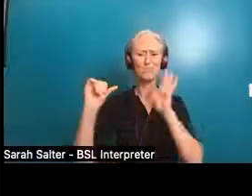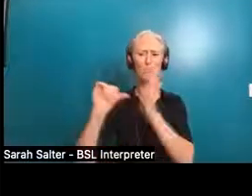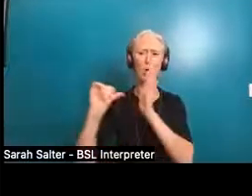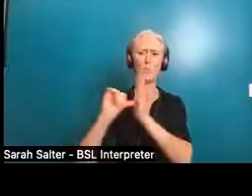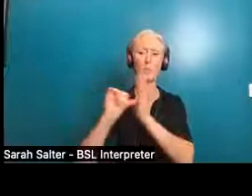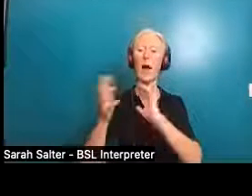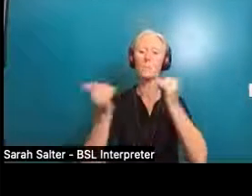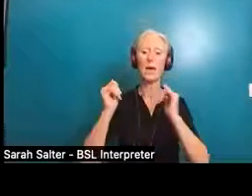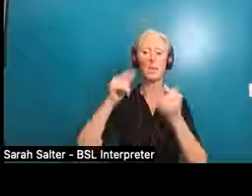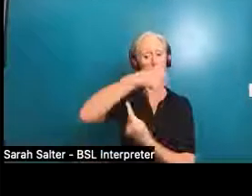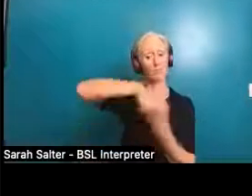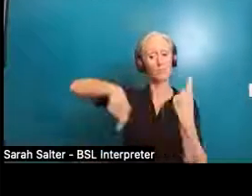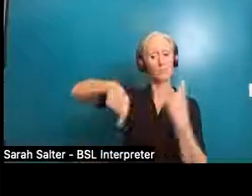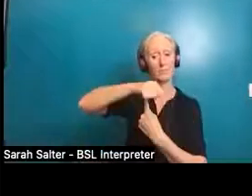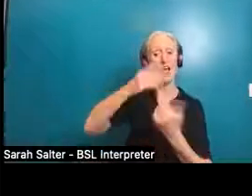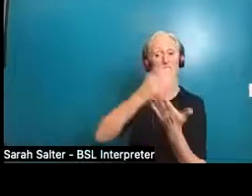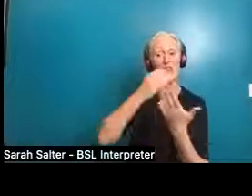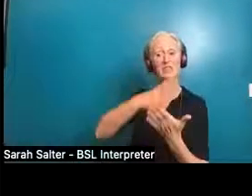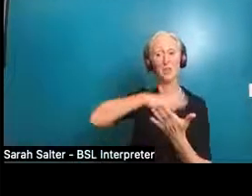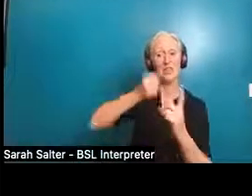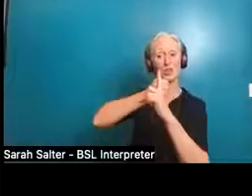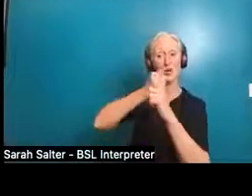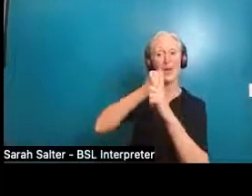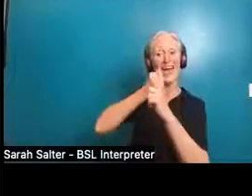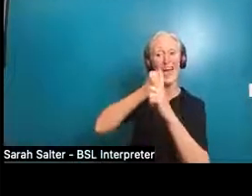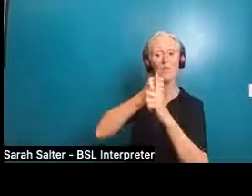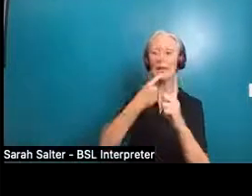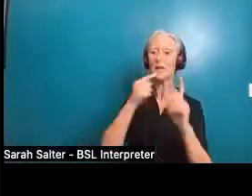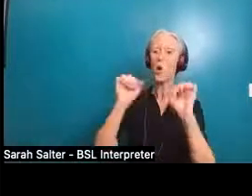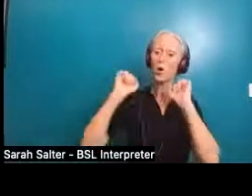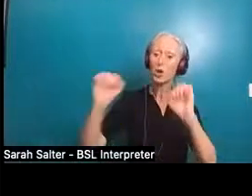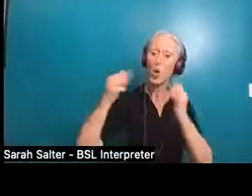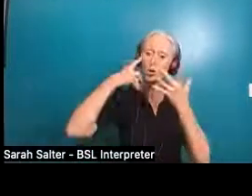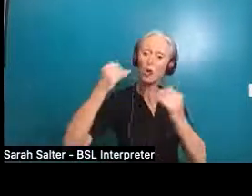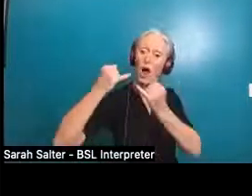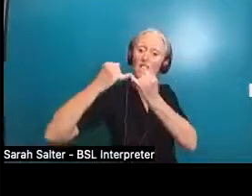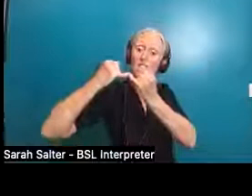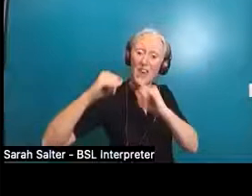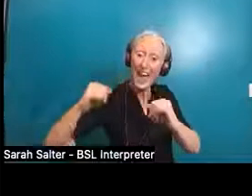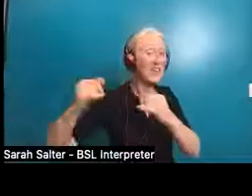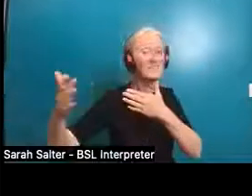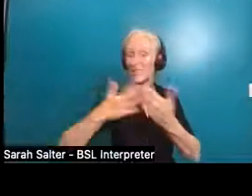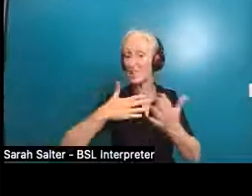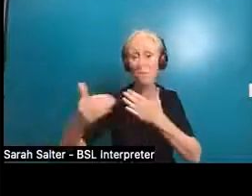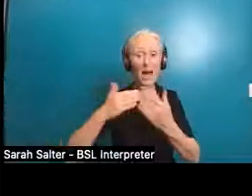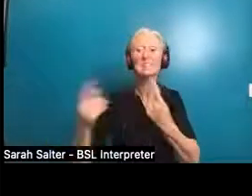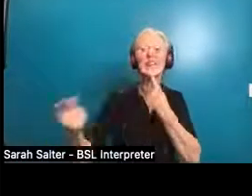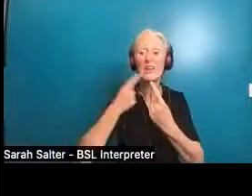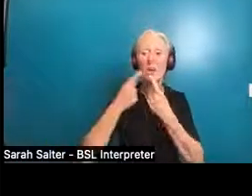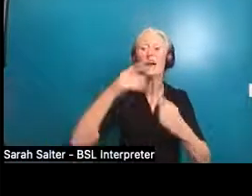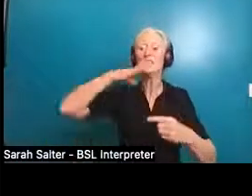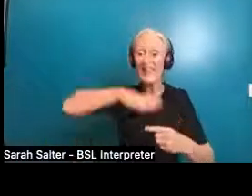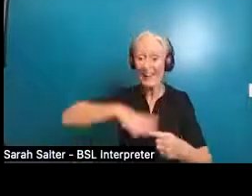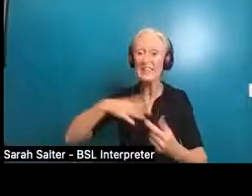be campaigning with, to say, look, even if your trials fail, it's really important that you feed the information back